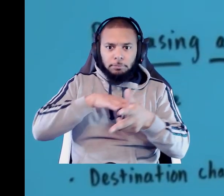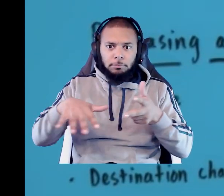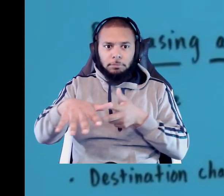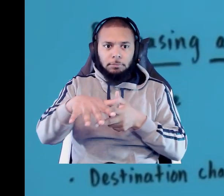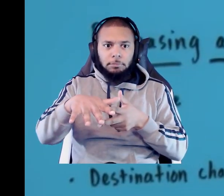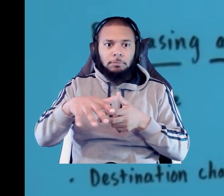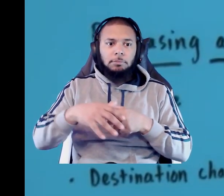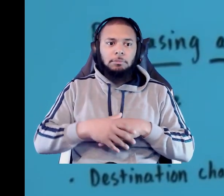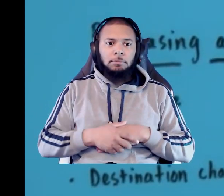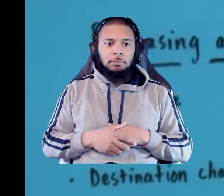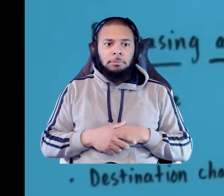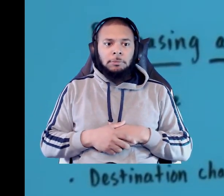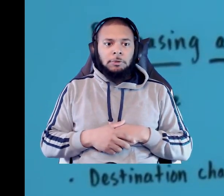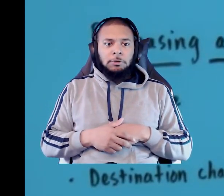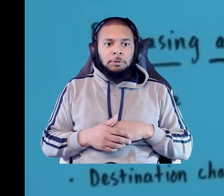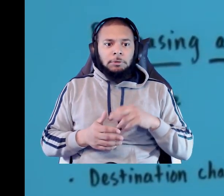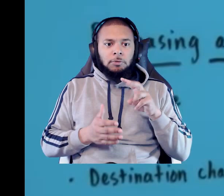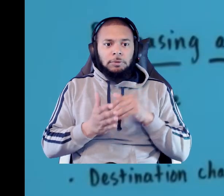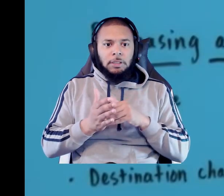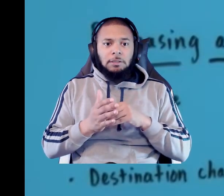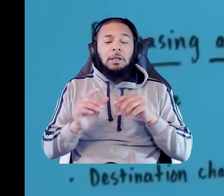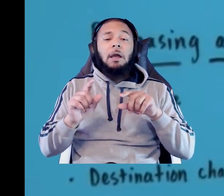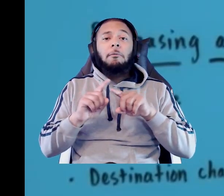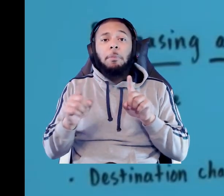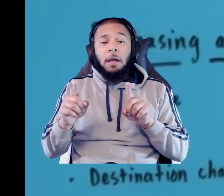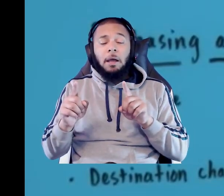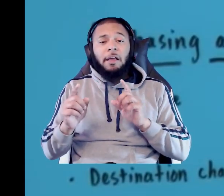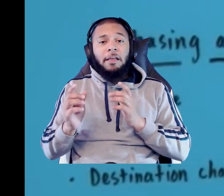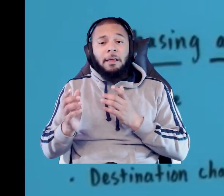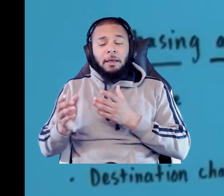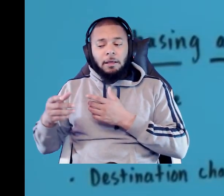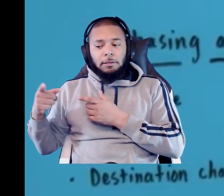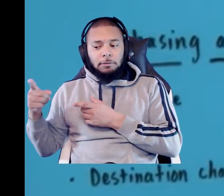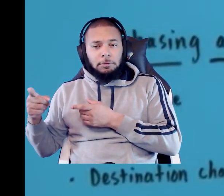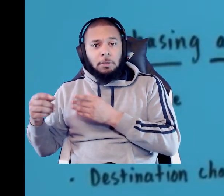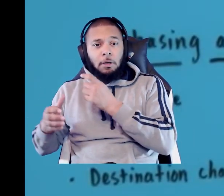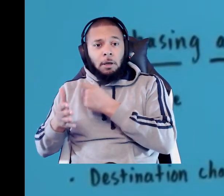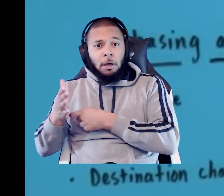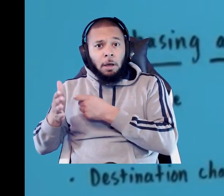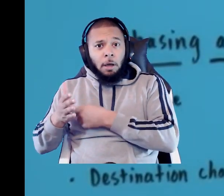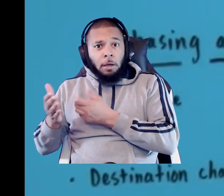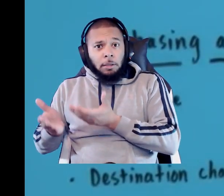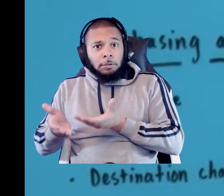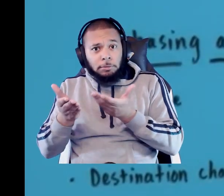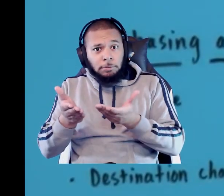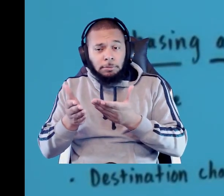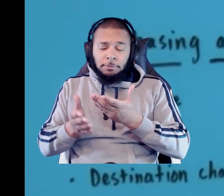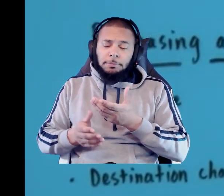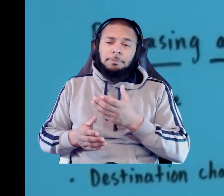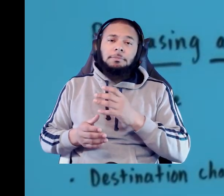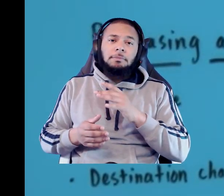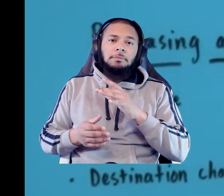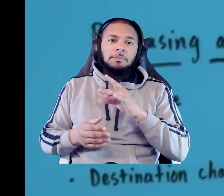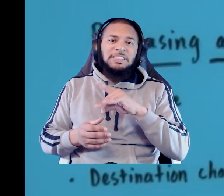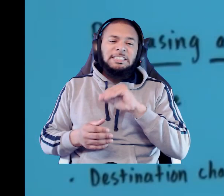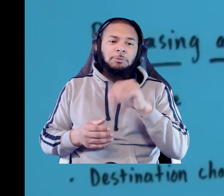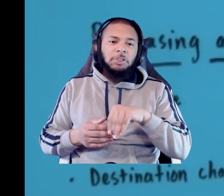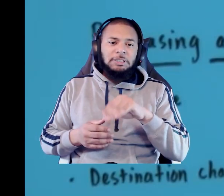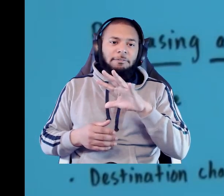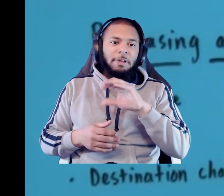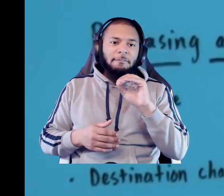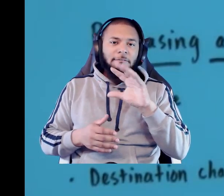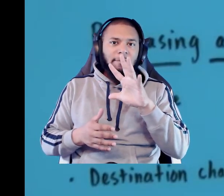$1,000. All right, so 0.8. All right, these are all costs, right? I'm going to add these all